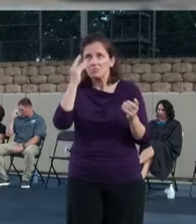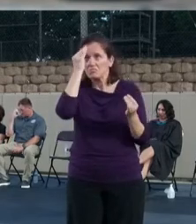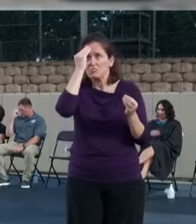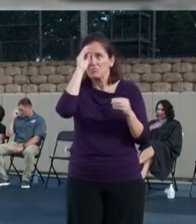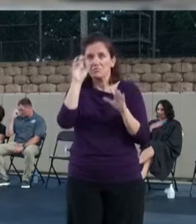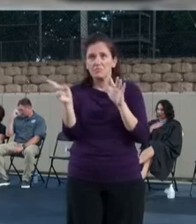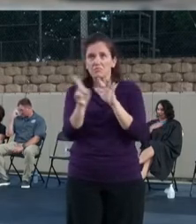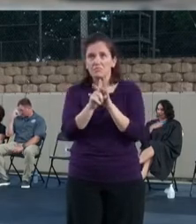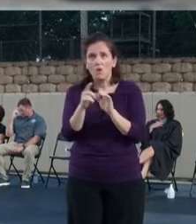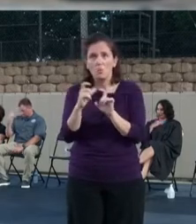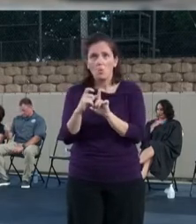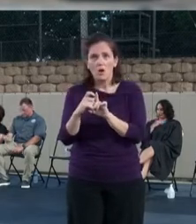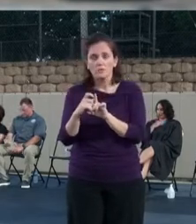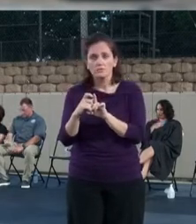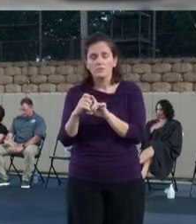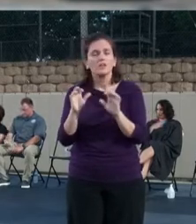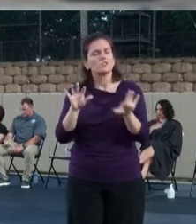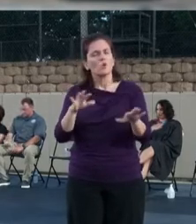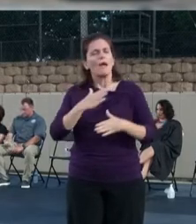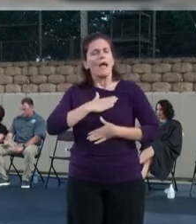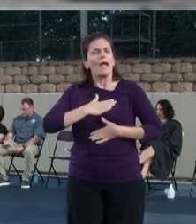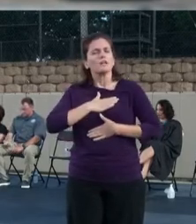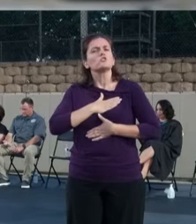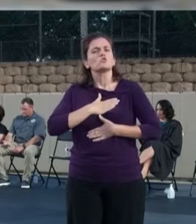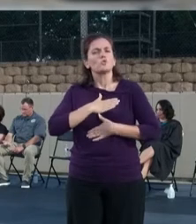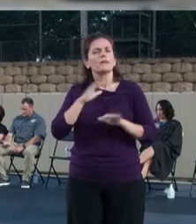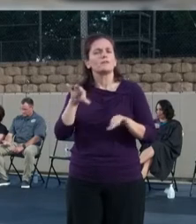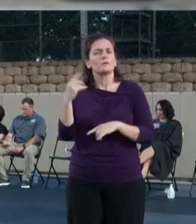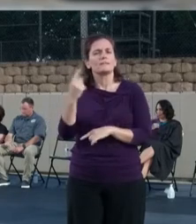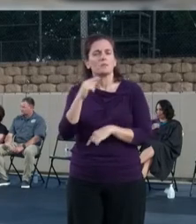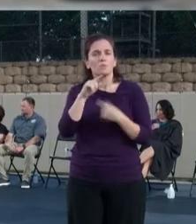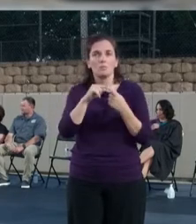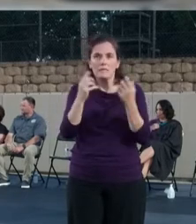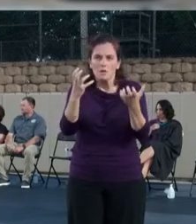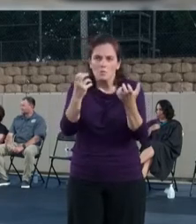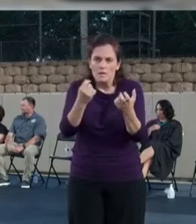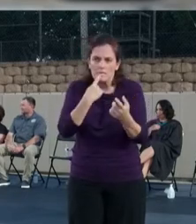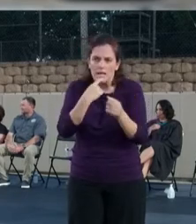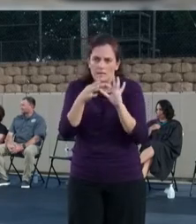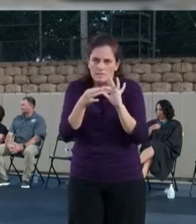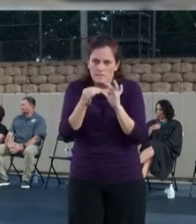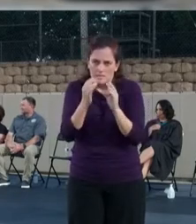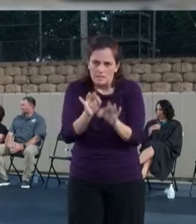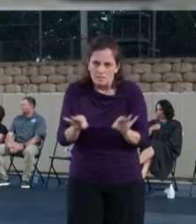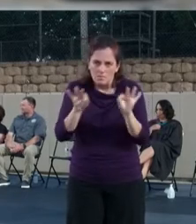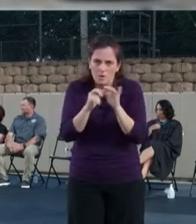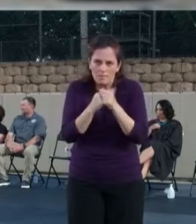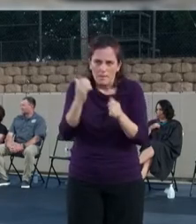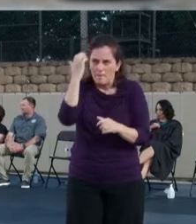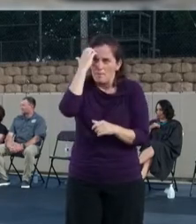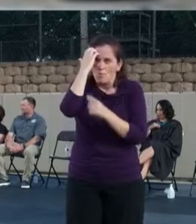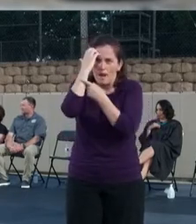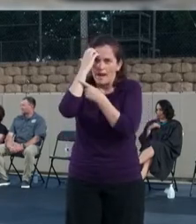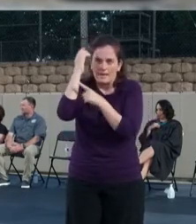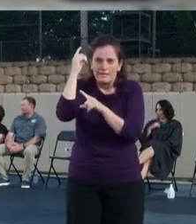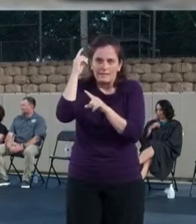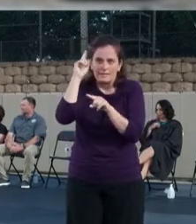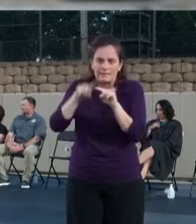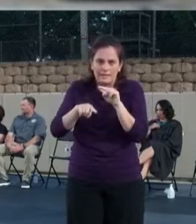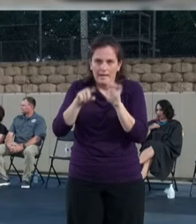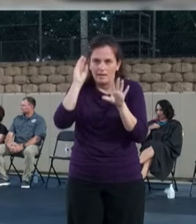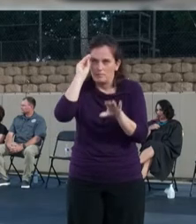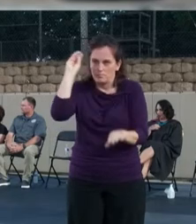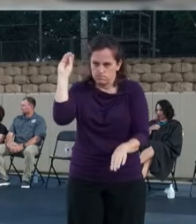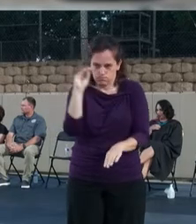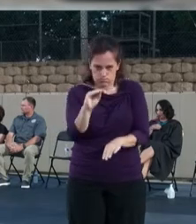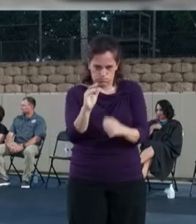go to something I enjoy doing when what I really want to say is so important to me that my brain cannot place it solely into